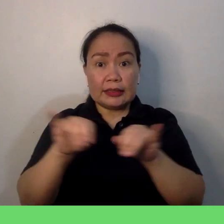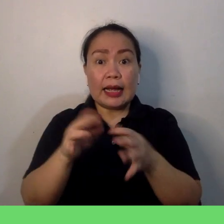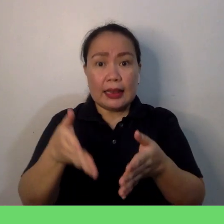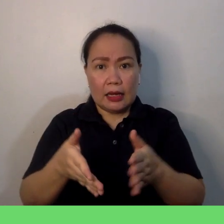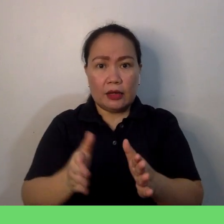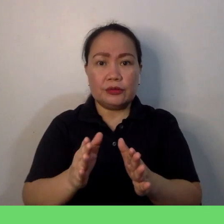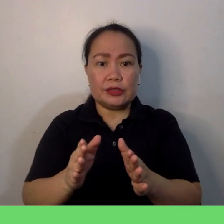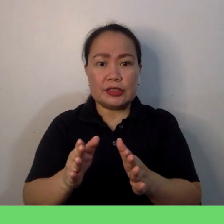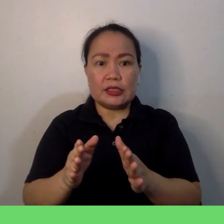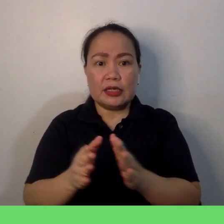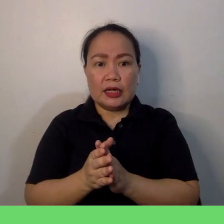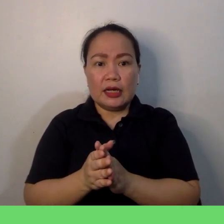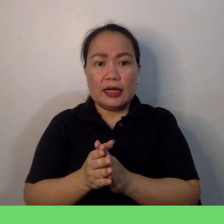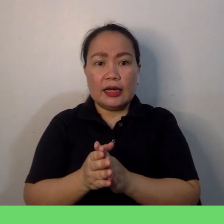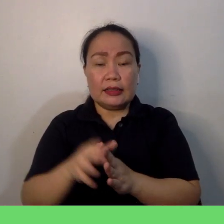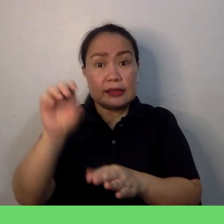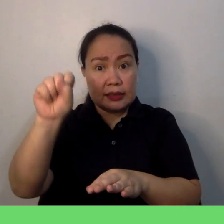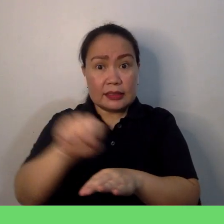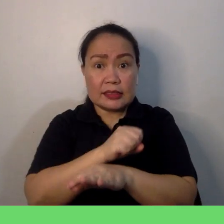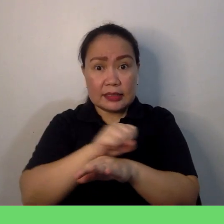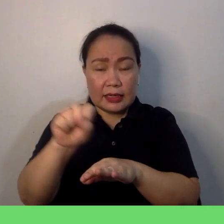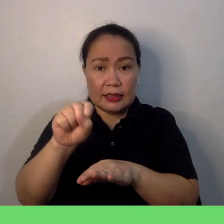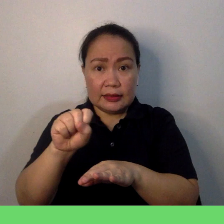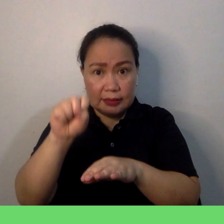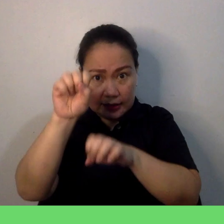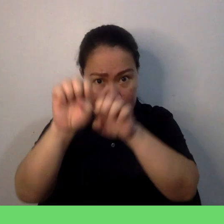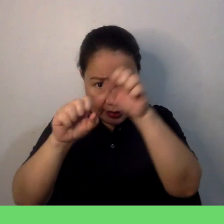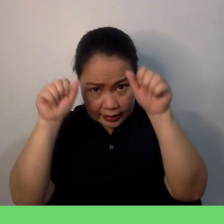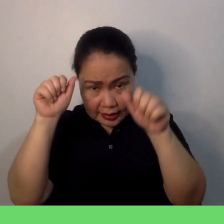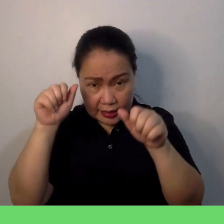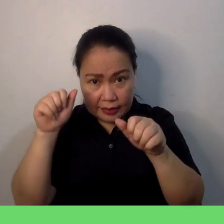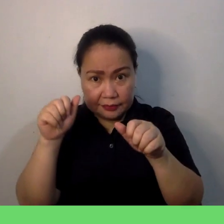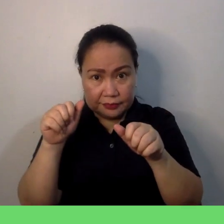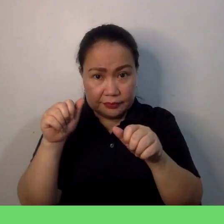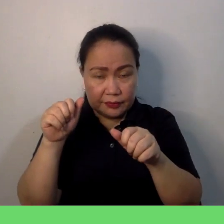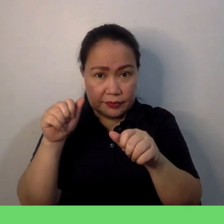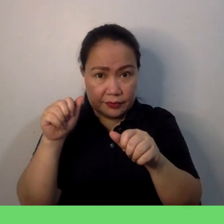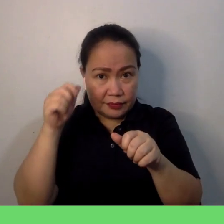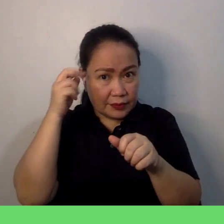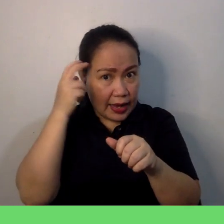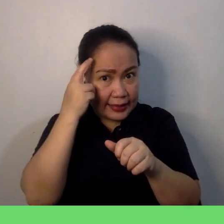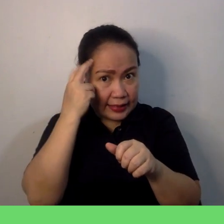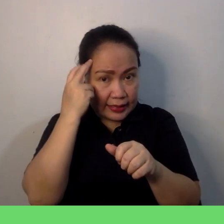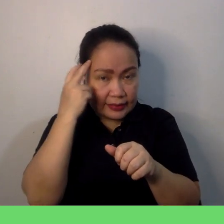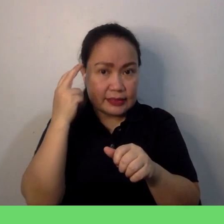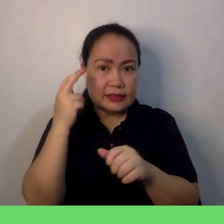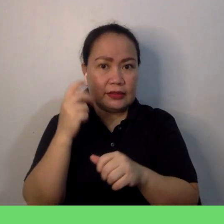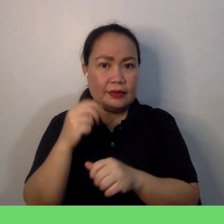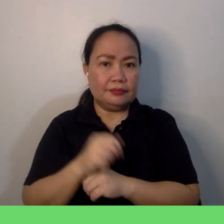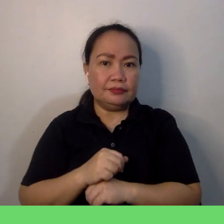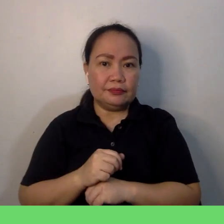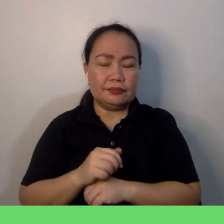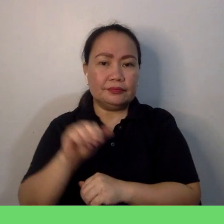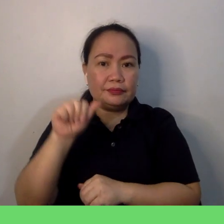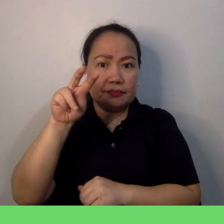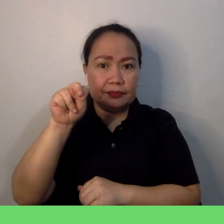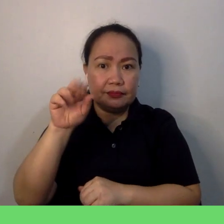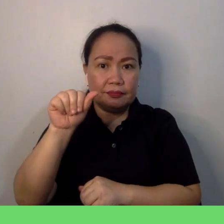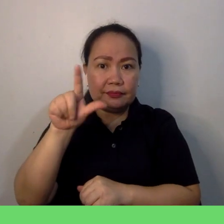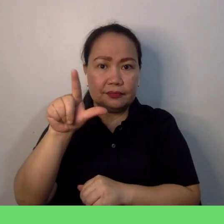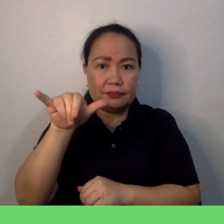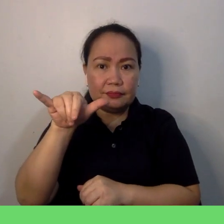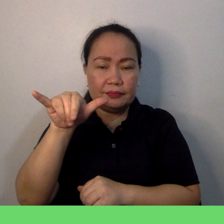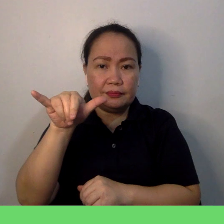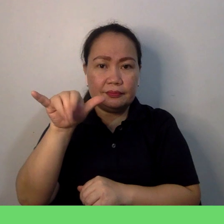hindi nag-conduct ng data collection at walang statistical analysis, then that is not statistics. Okay?